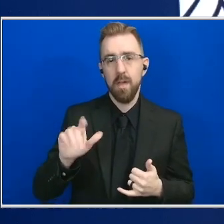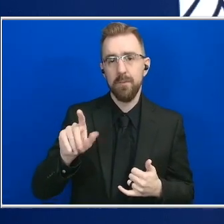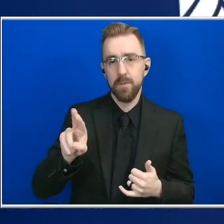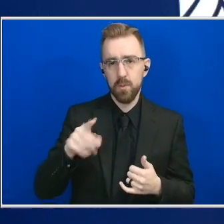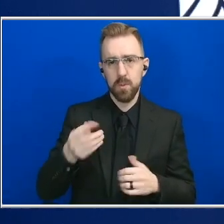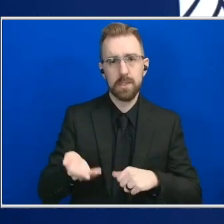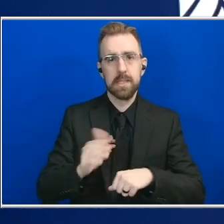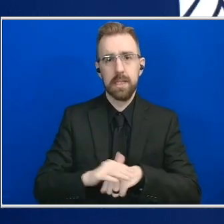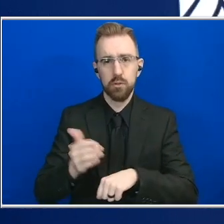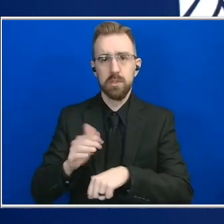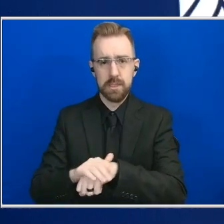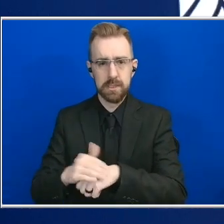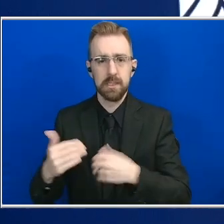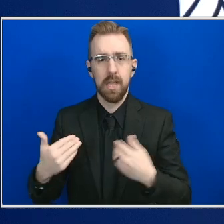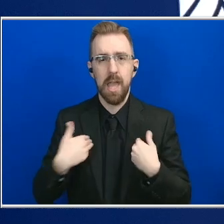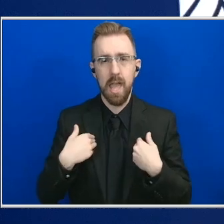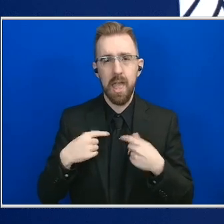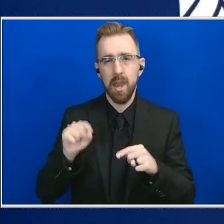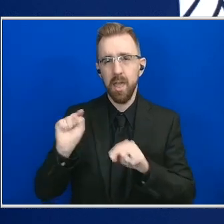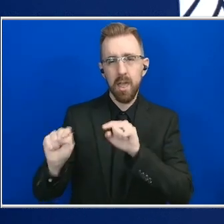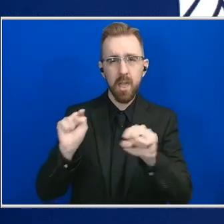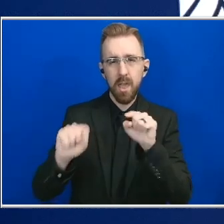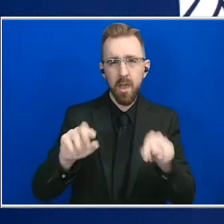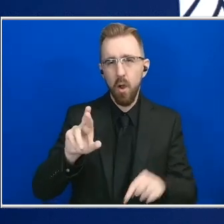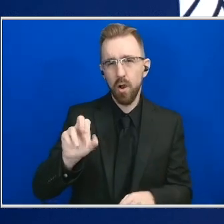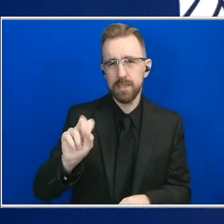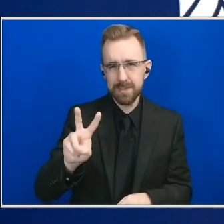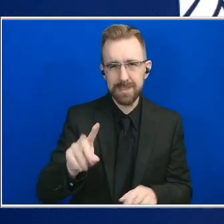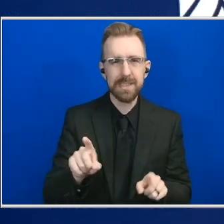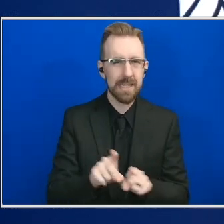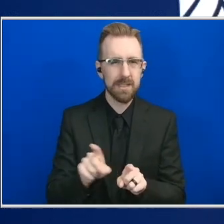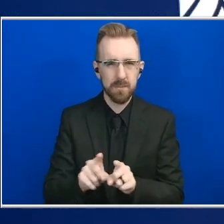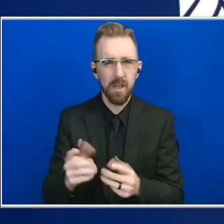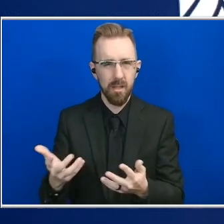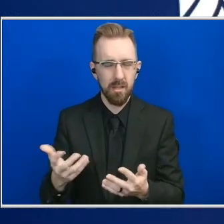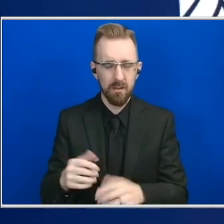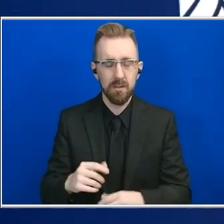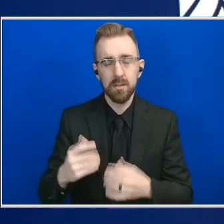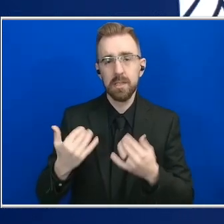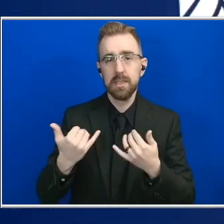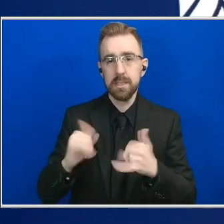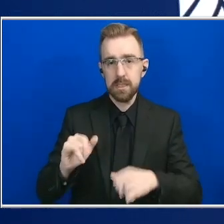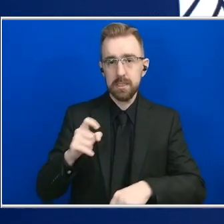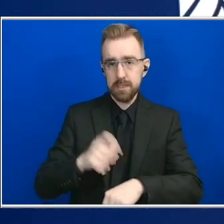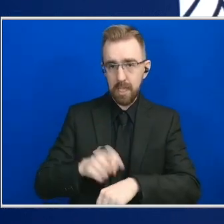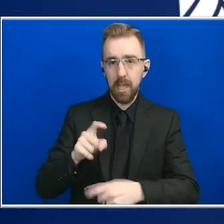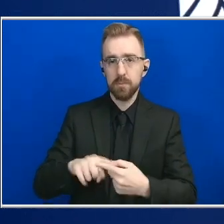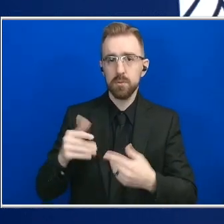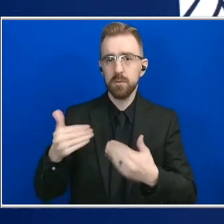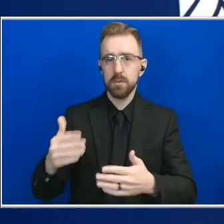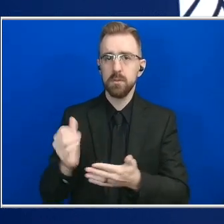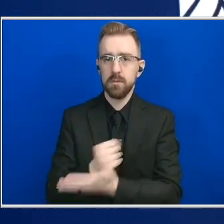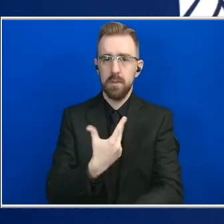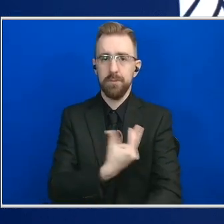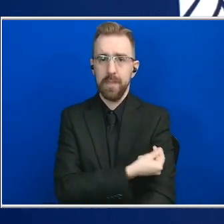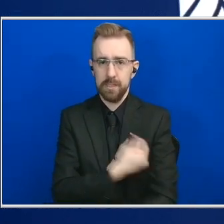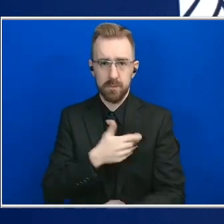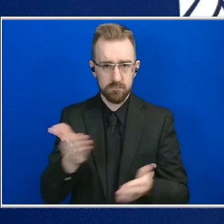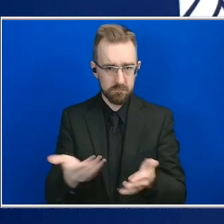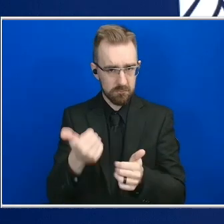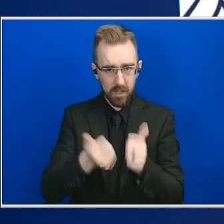a smattering of RSV as well. There is still time to get vaccinated, so I would encourage everybody to get vaccinated. Get